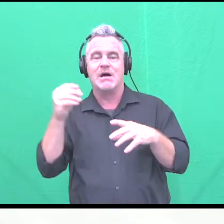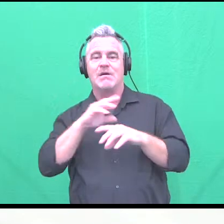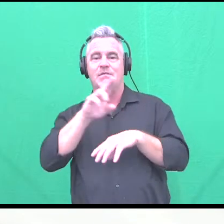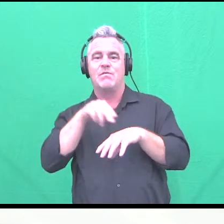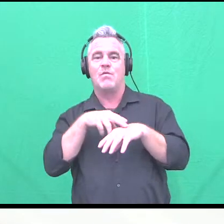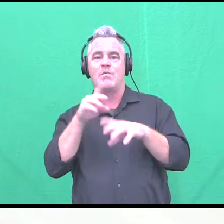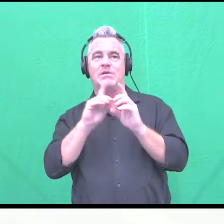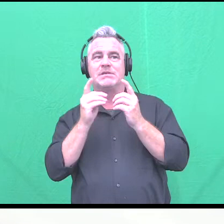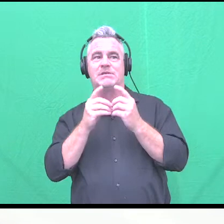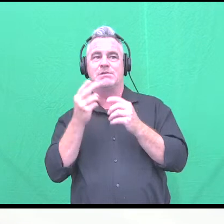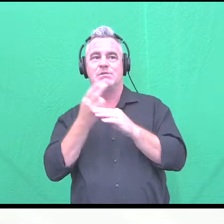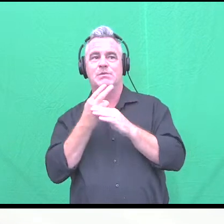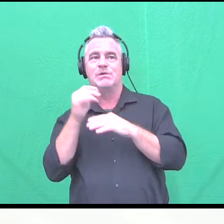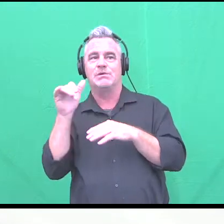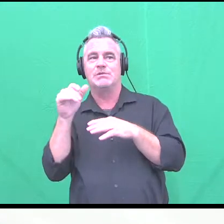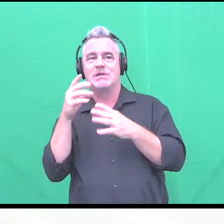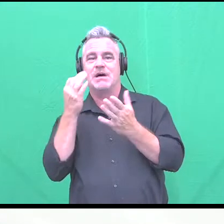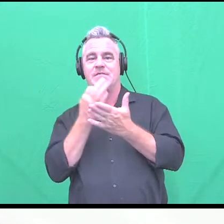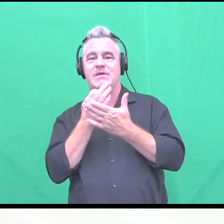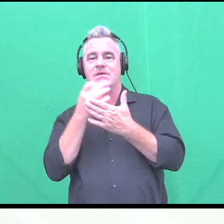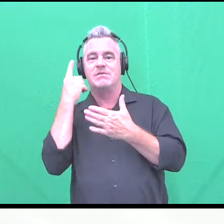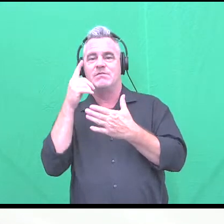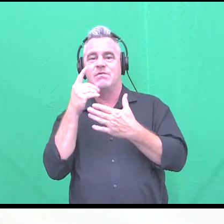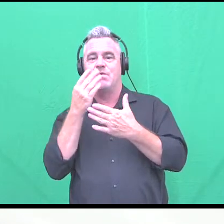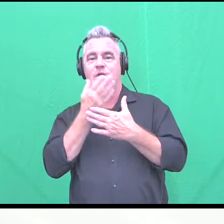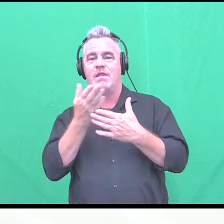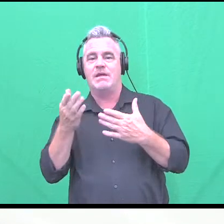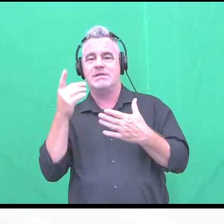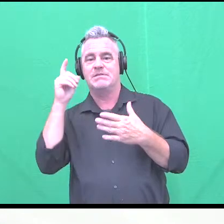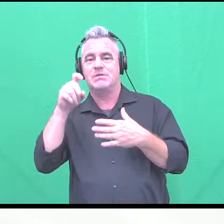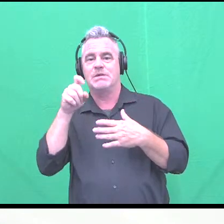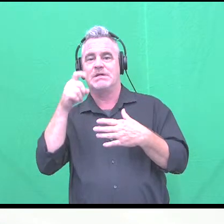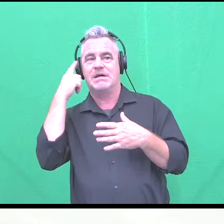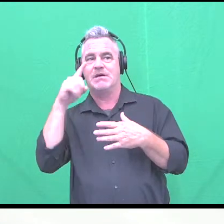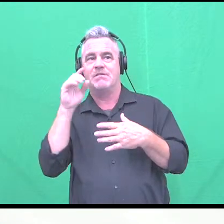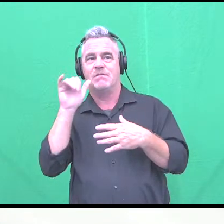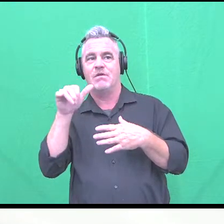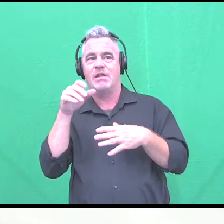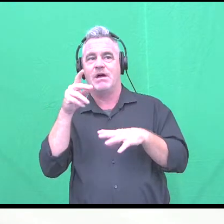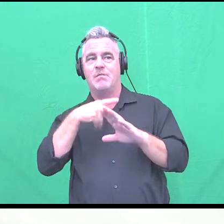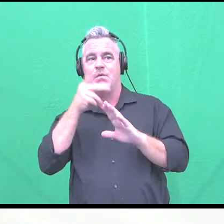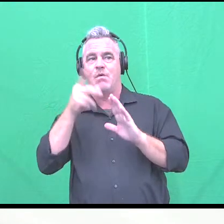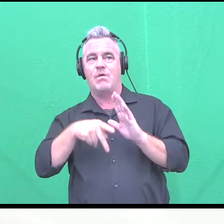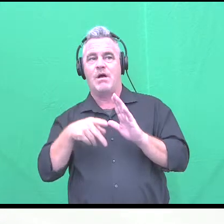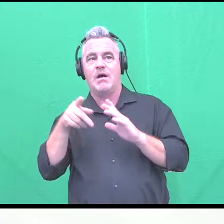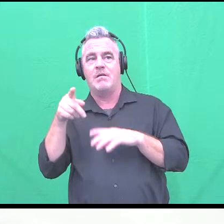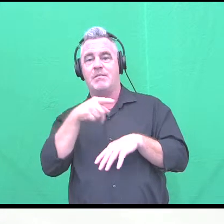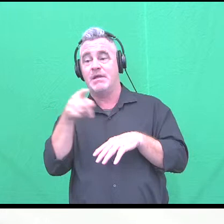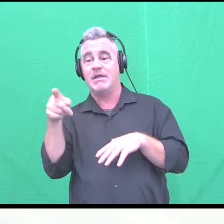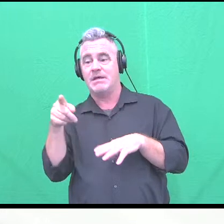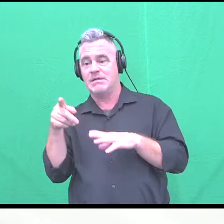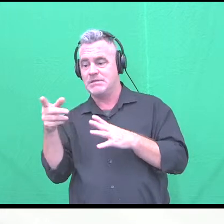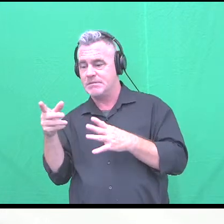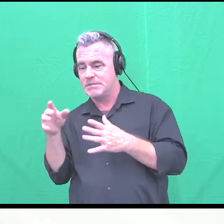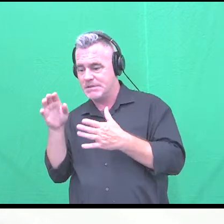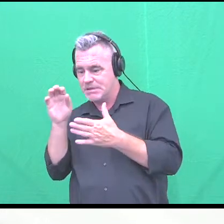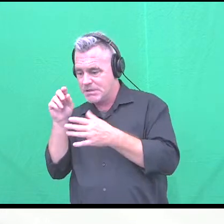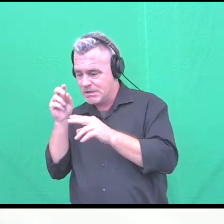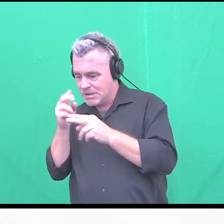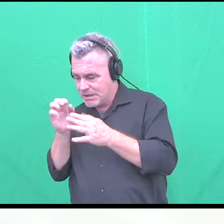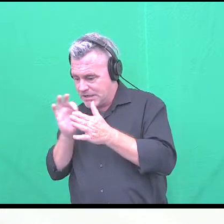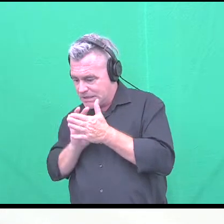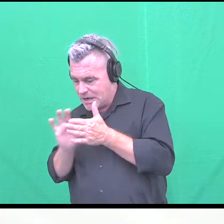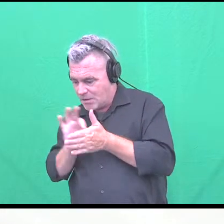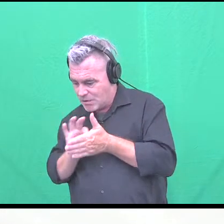those funds to support any supplies that they need associated with that program, but those supplies will be inventoried at the beginning and end of the